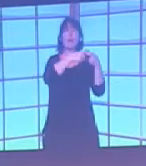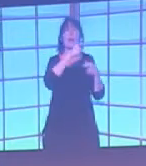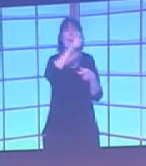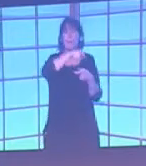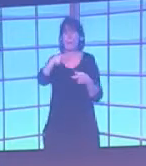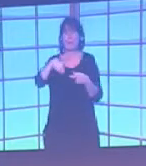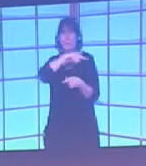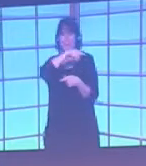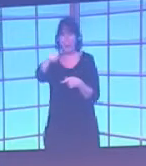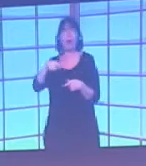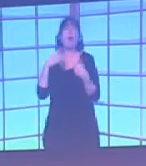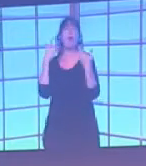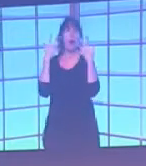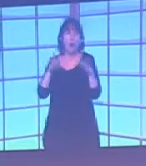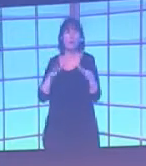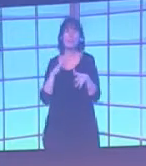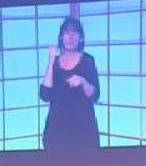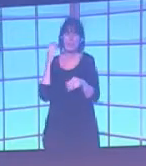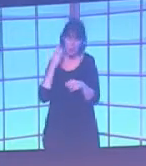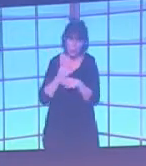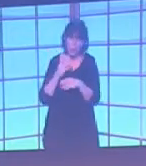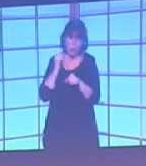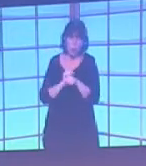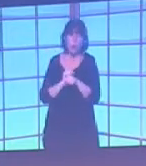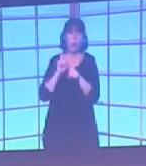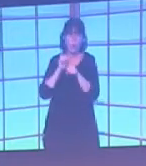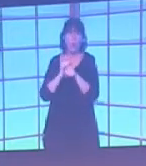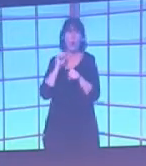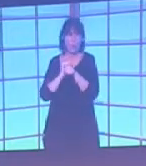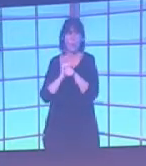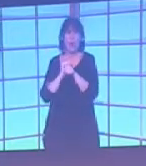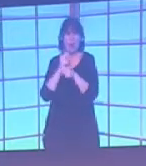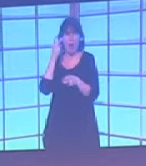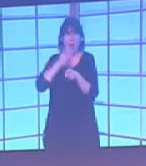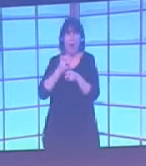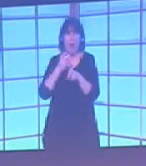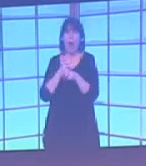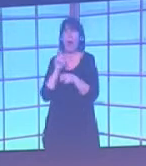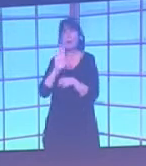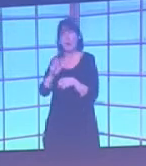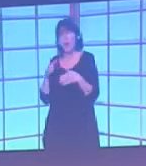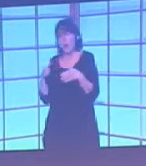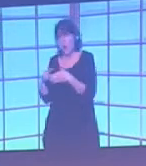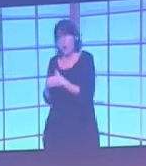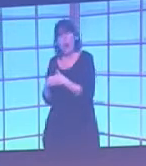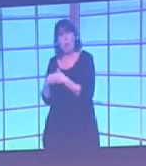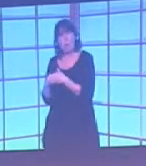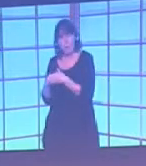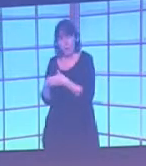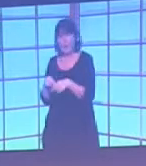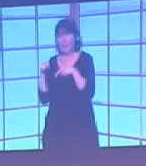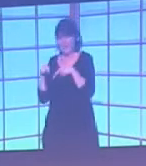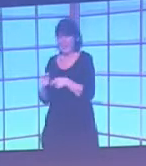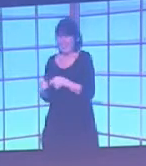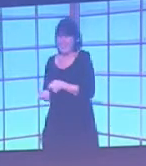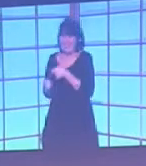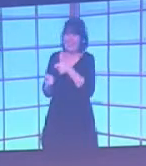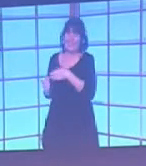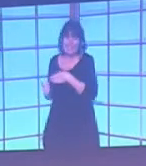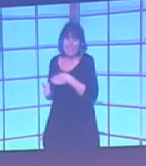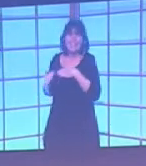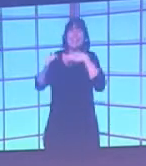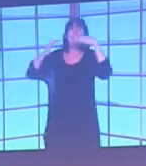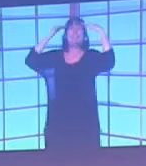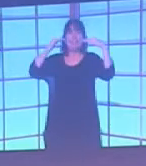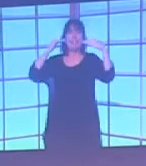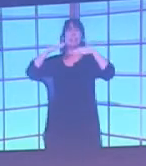already working hard in their spare time for their club level associations, and then to take it to that next level, which